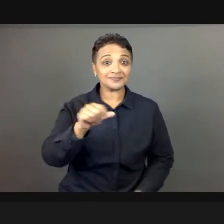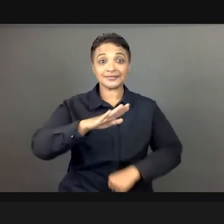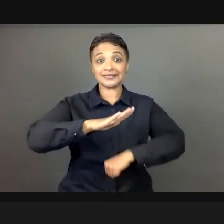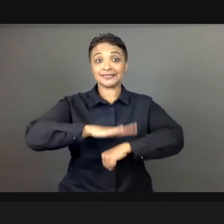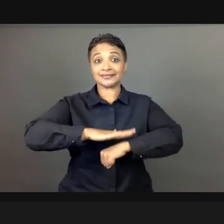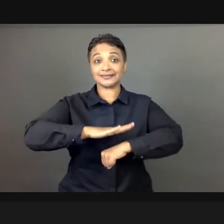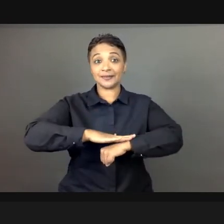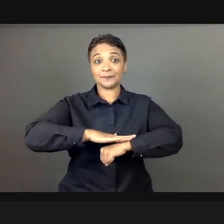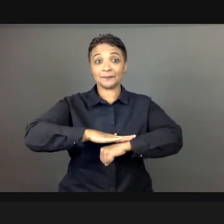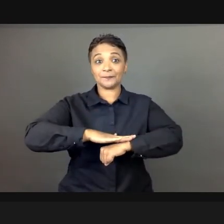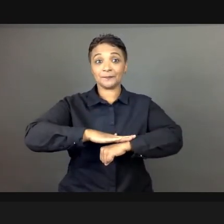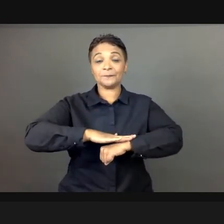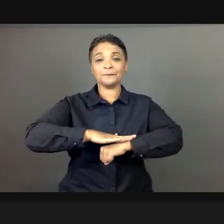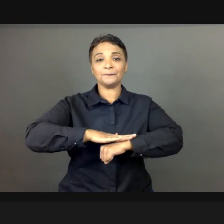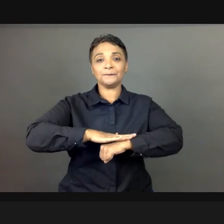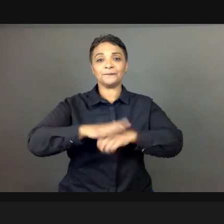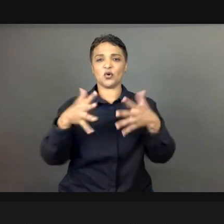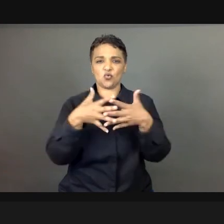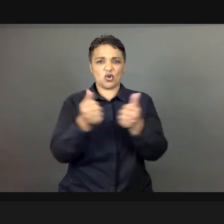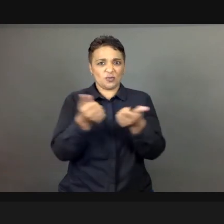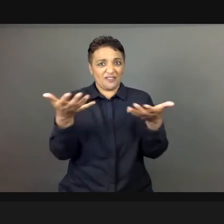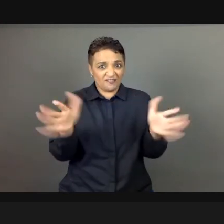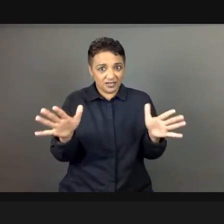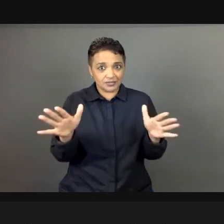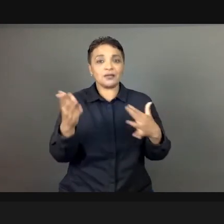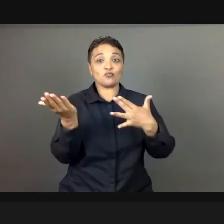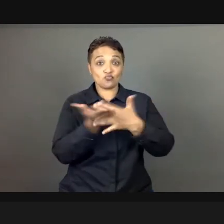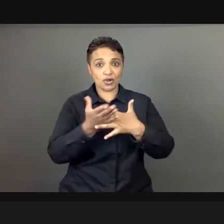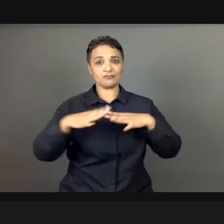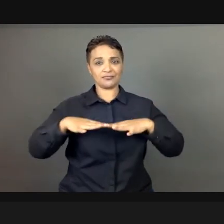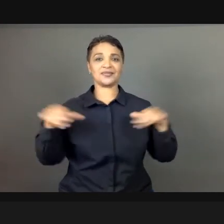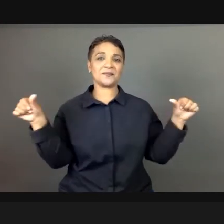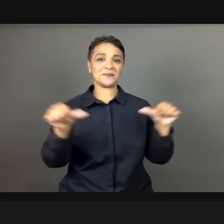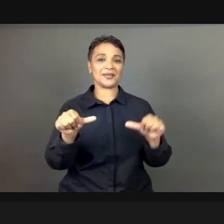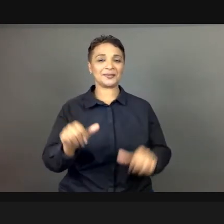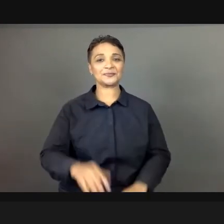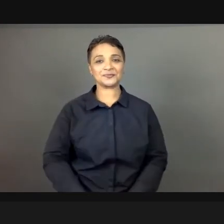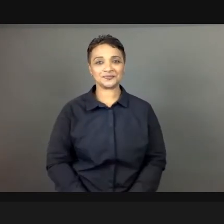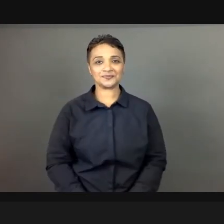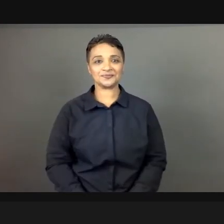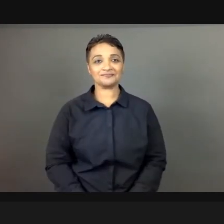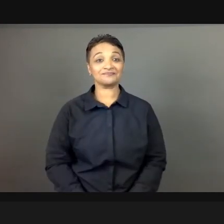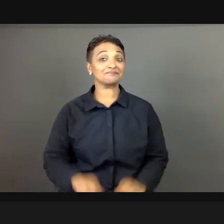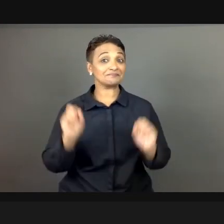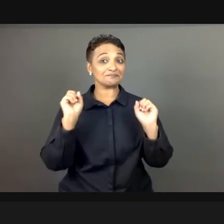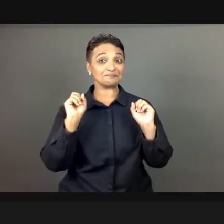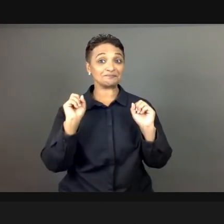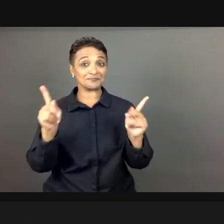after the workshops and after the break. Okay.